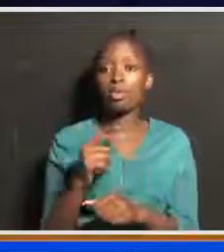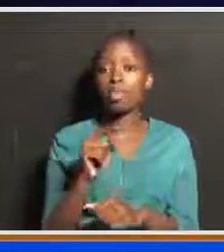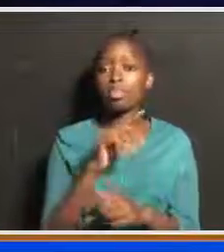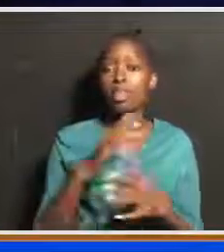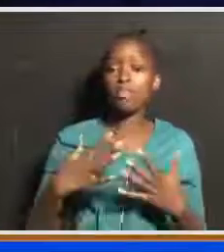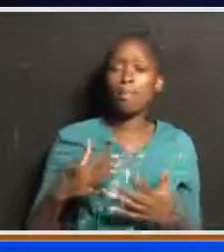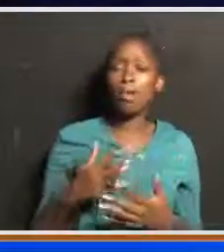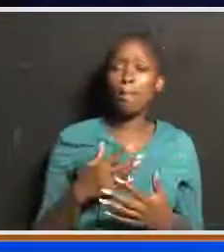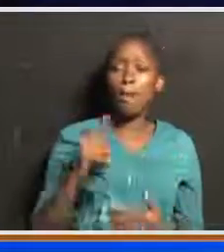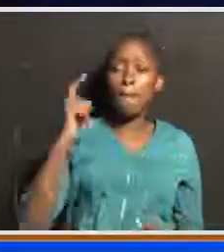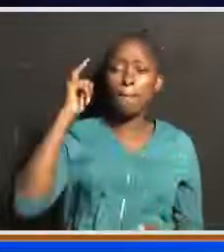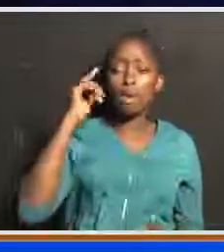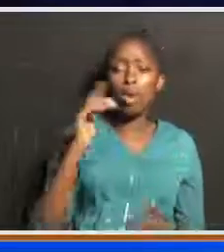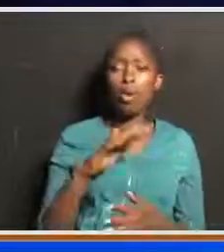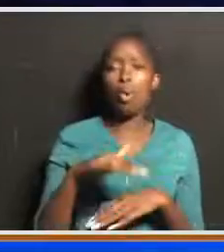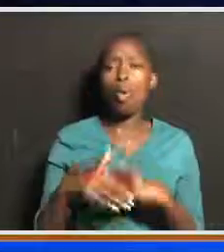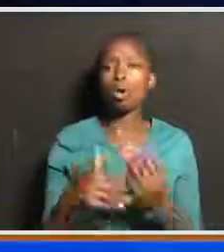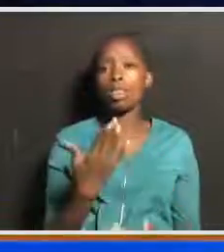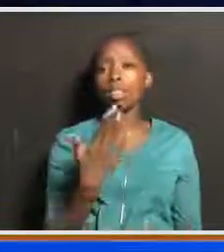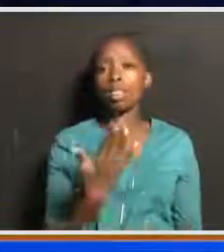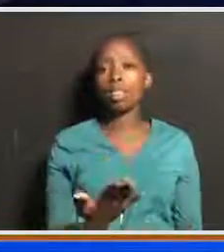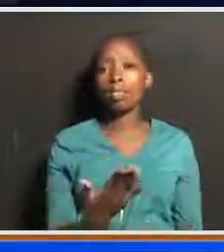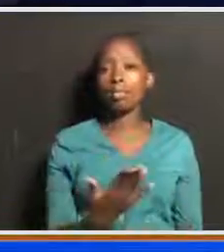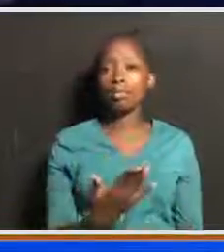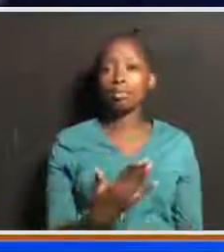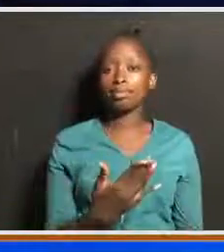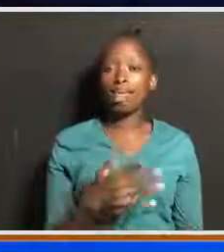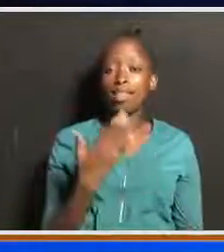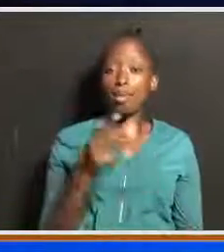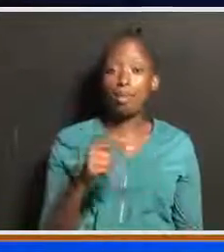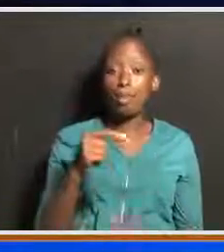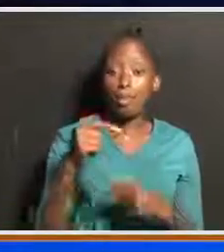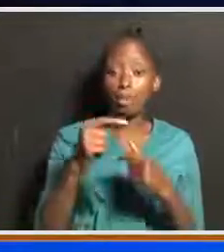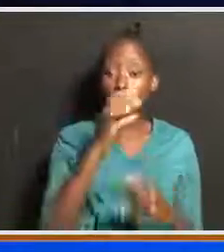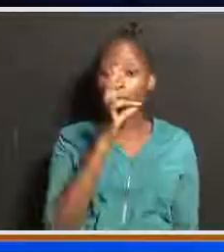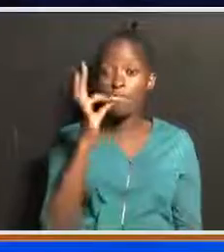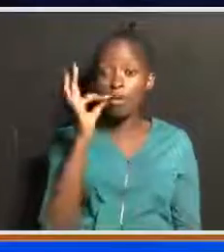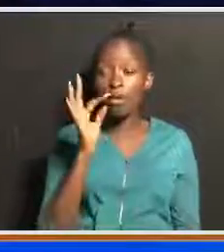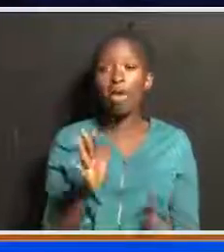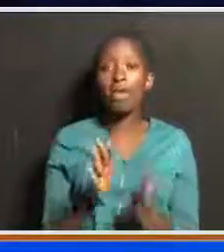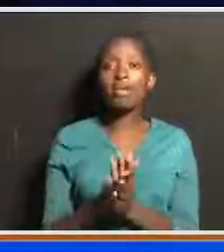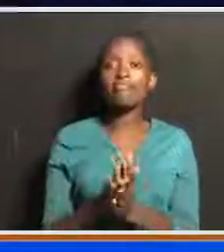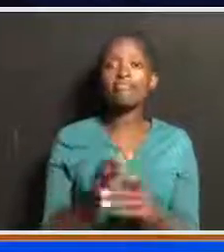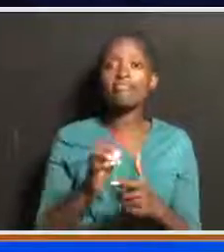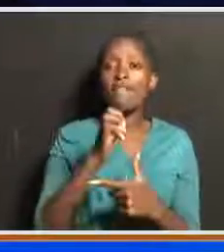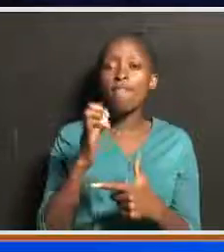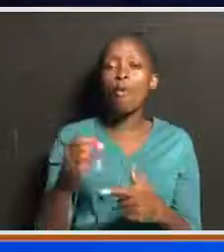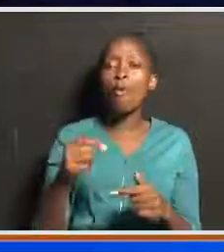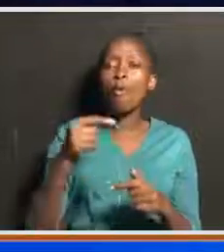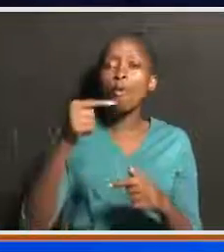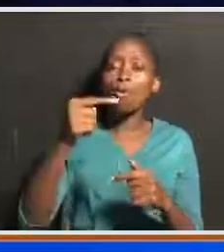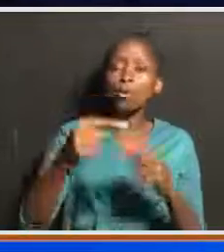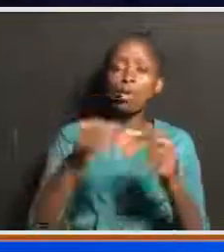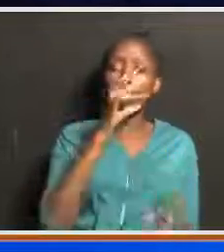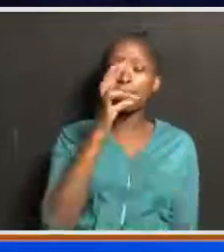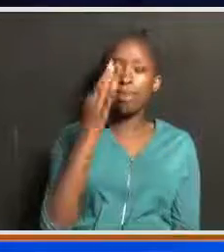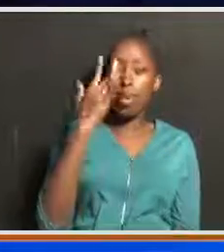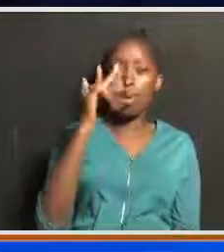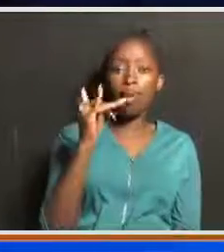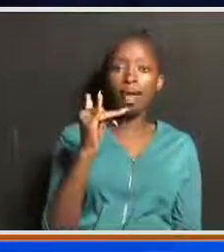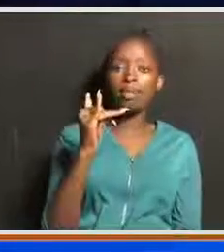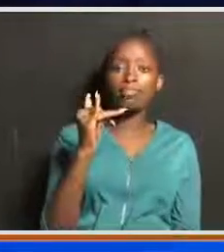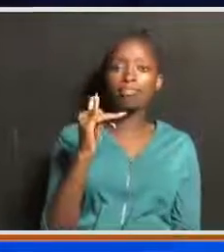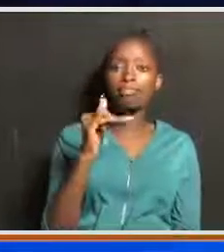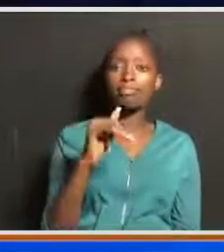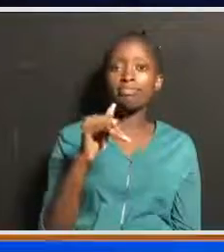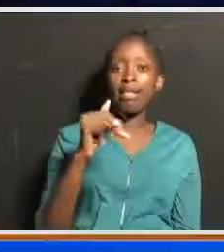wanafunga popote walipo sasa na wanaendelea kufunga, na wataongeza zaidi kufunga kwa sababu kiongozi wao ameshikiliwa, na